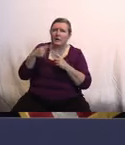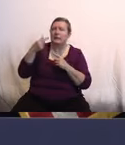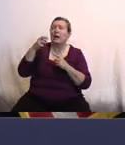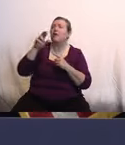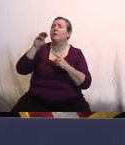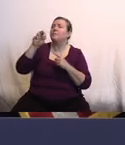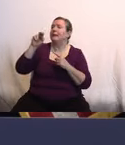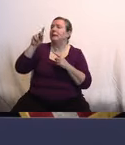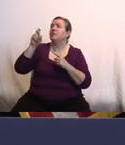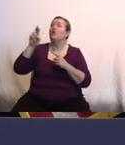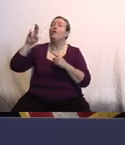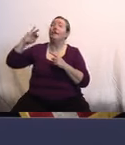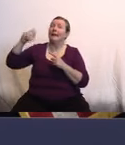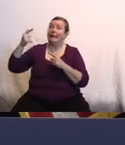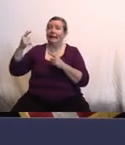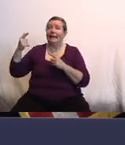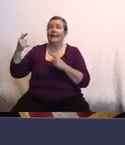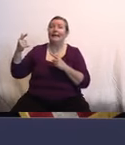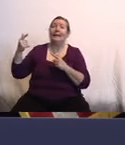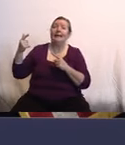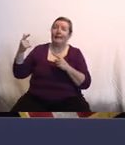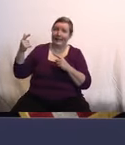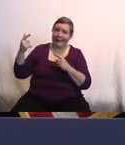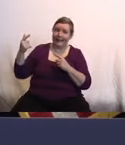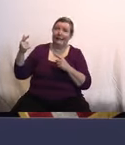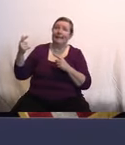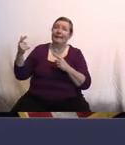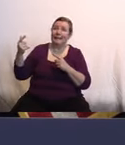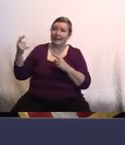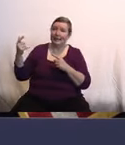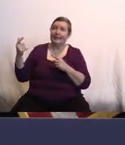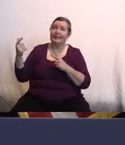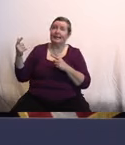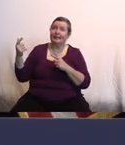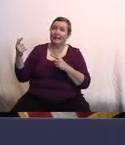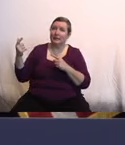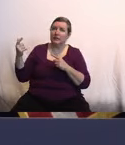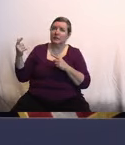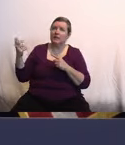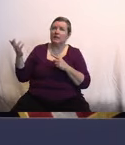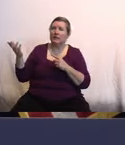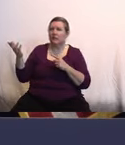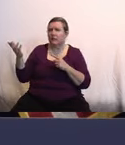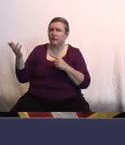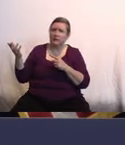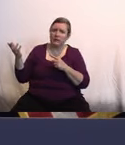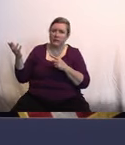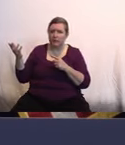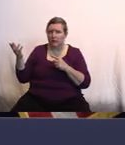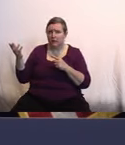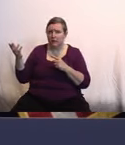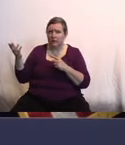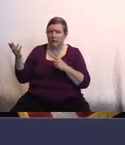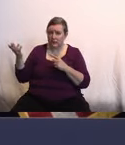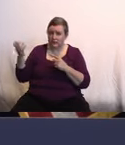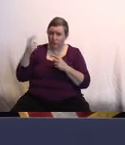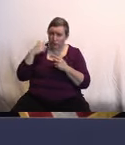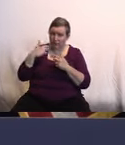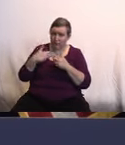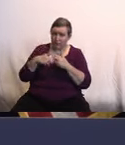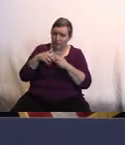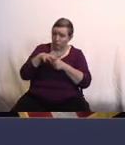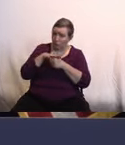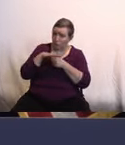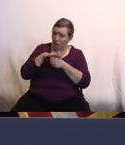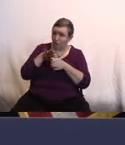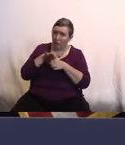high school funding referendum that's on the ballot tomorrow? And I know I've asked you similar questions like this in the past, but do you think it's a problem to have local elections take place,